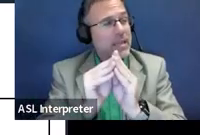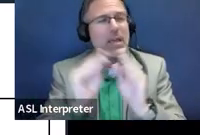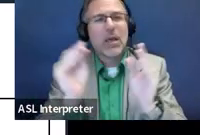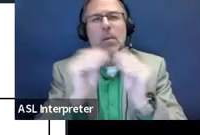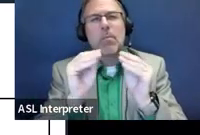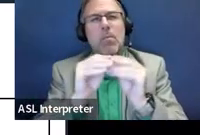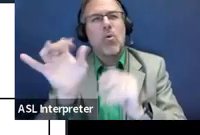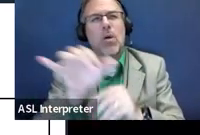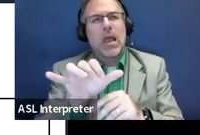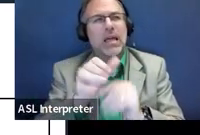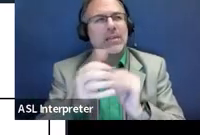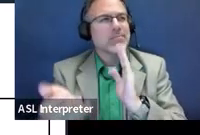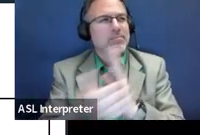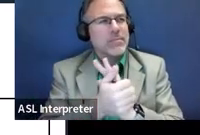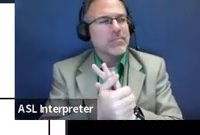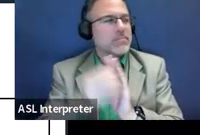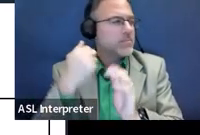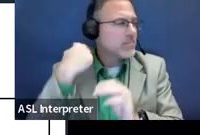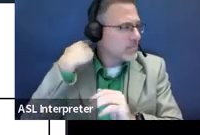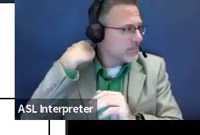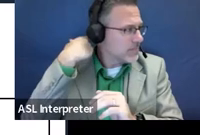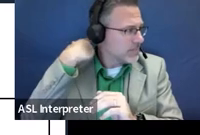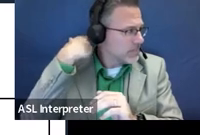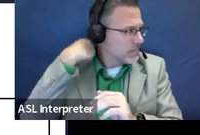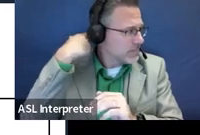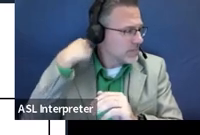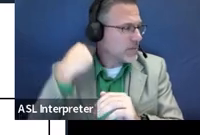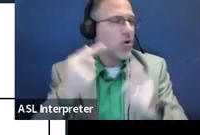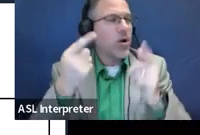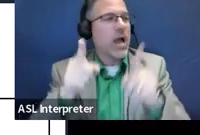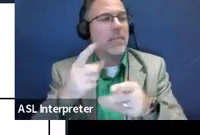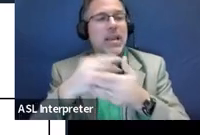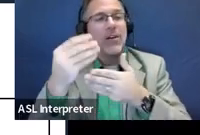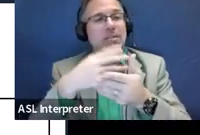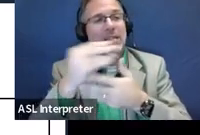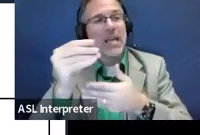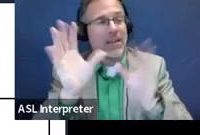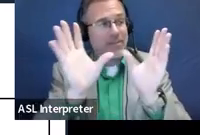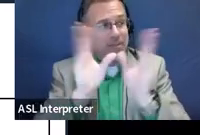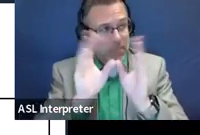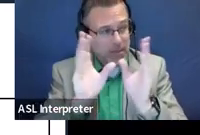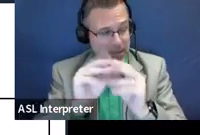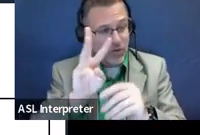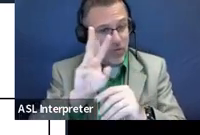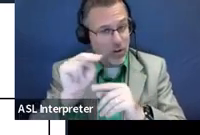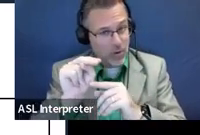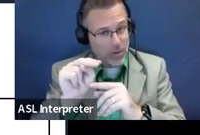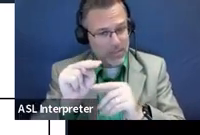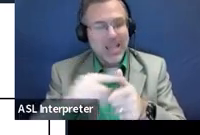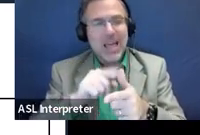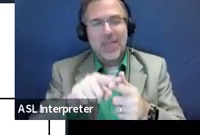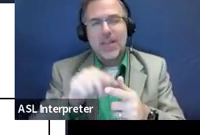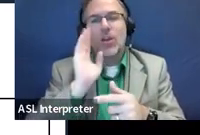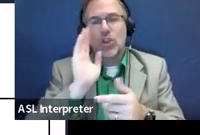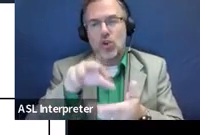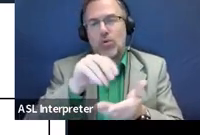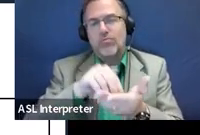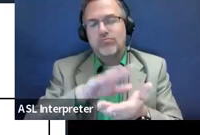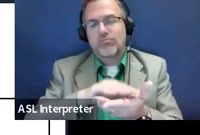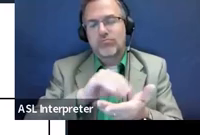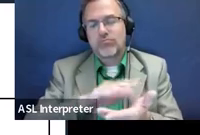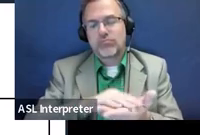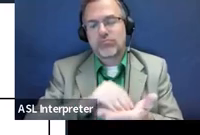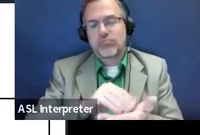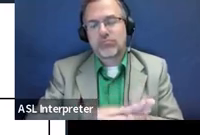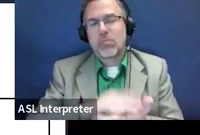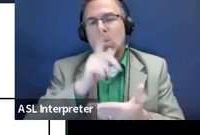just one of those outside of a meeting written notices, you're going to record the people that are being